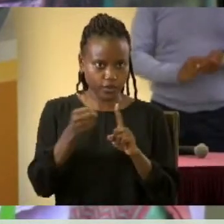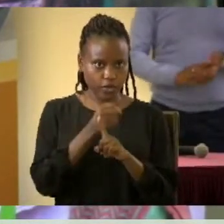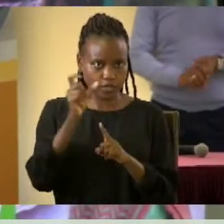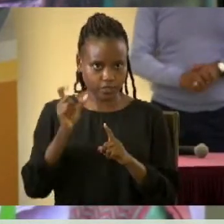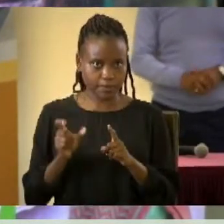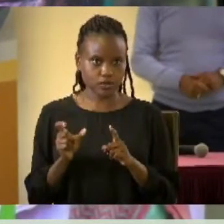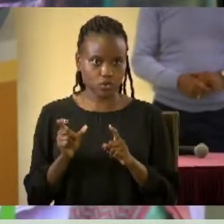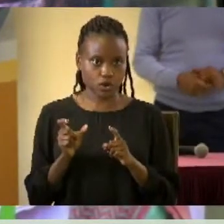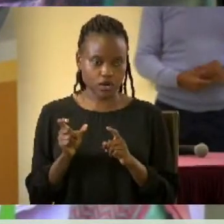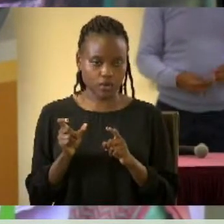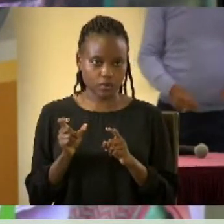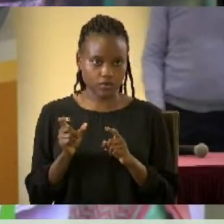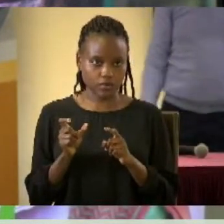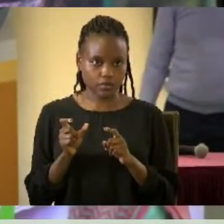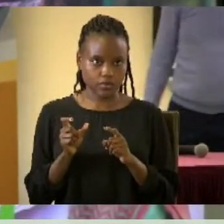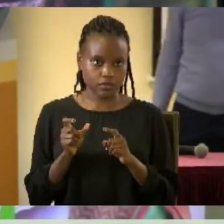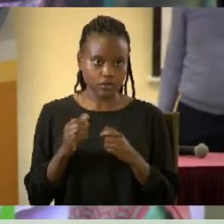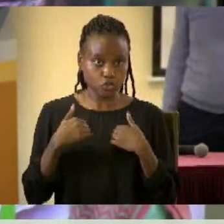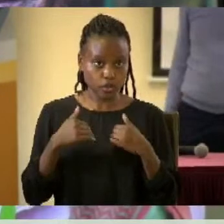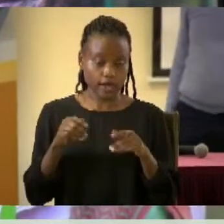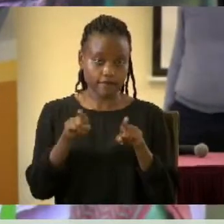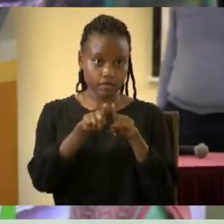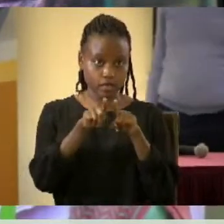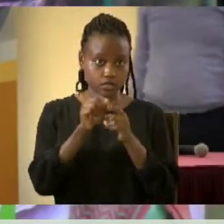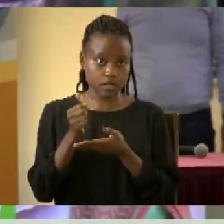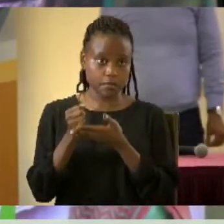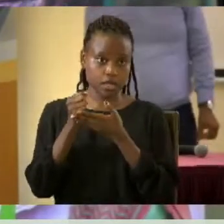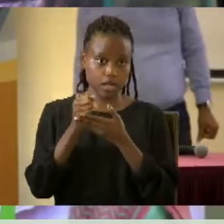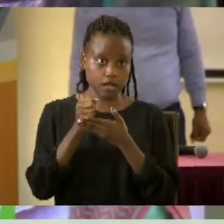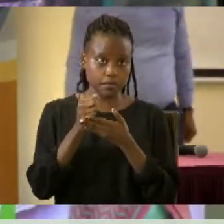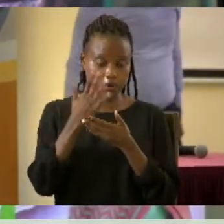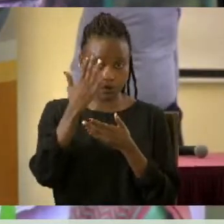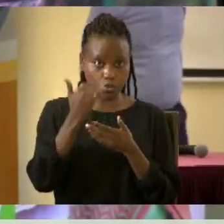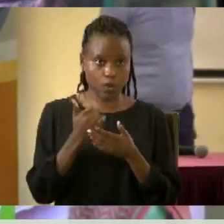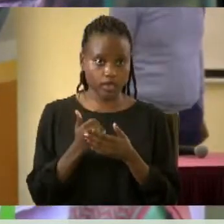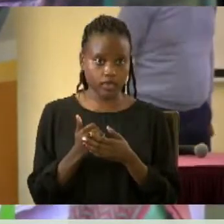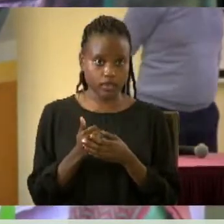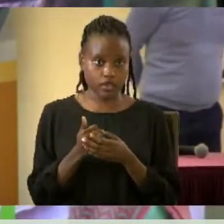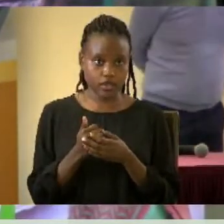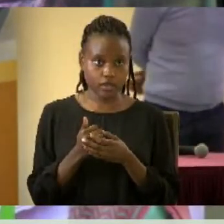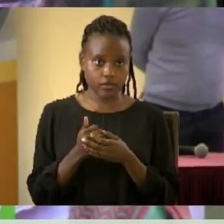should have the same, because